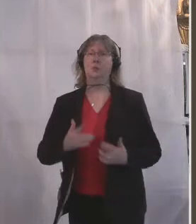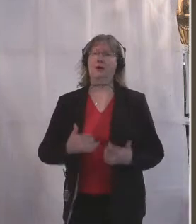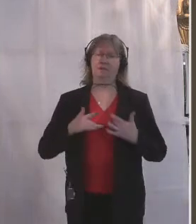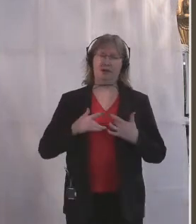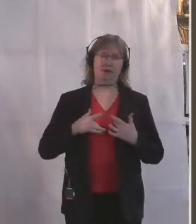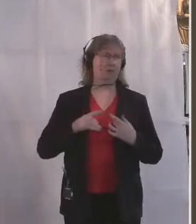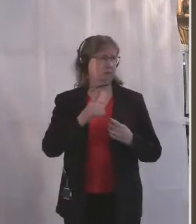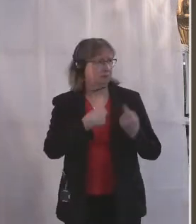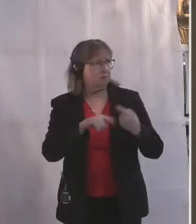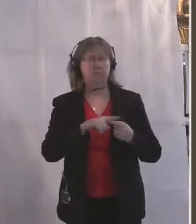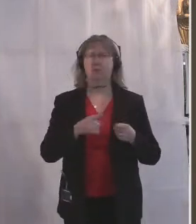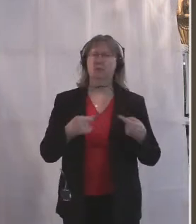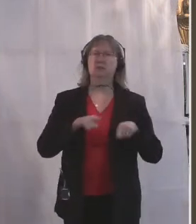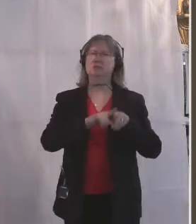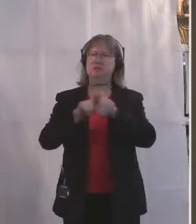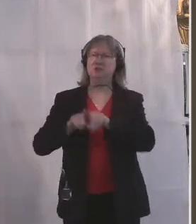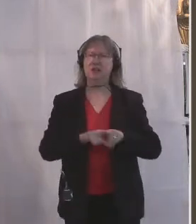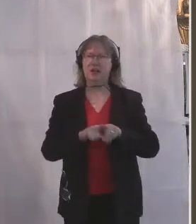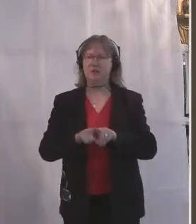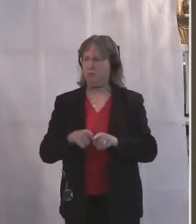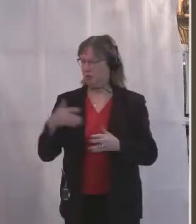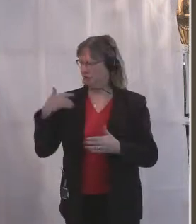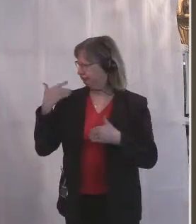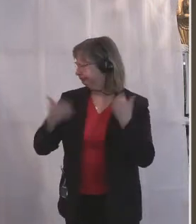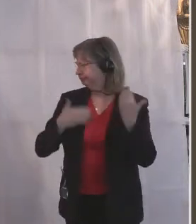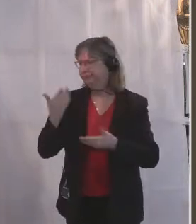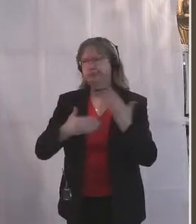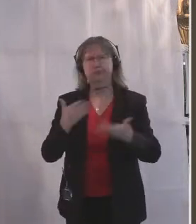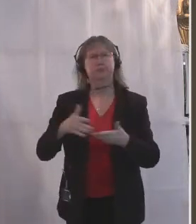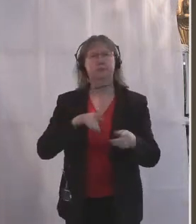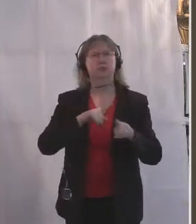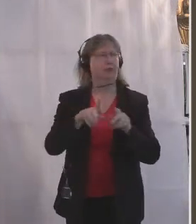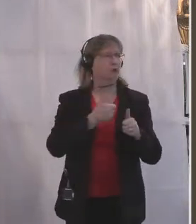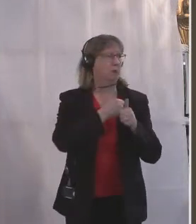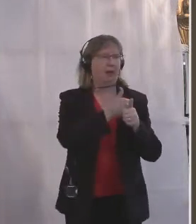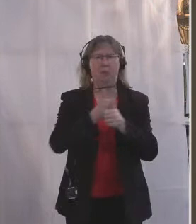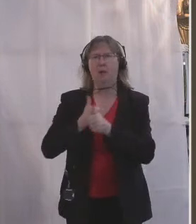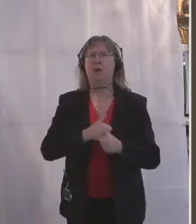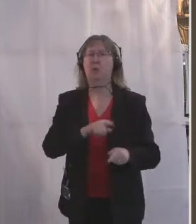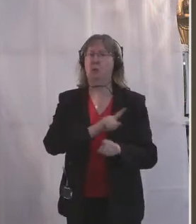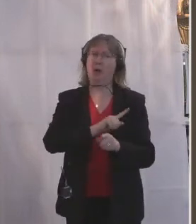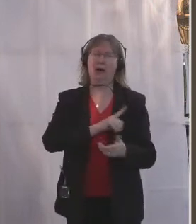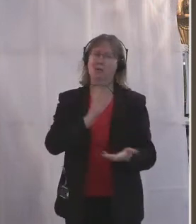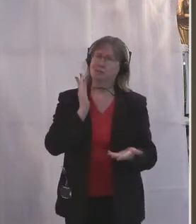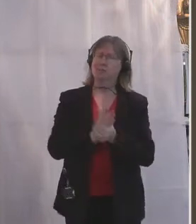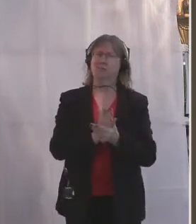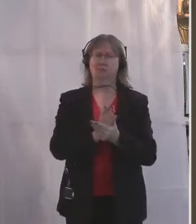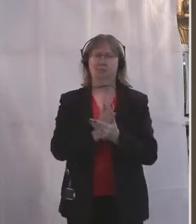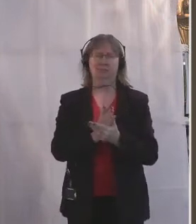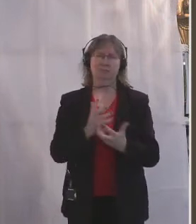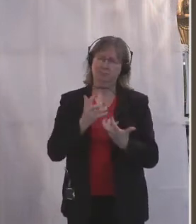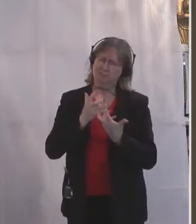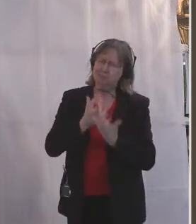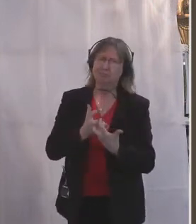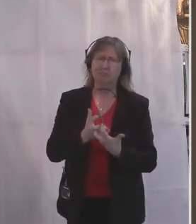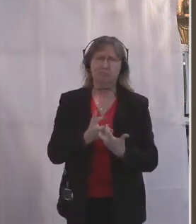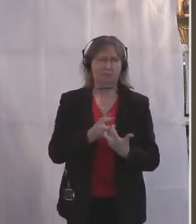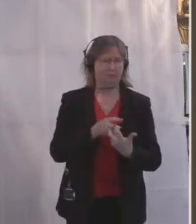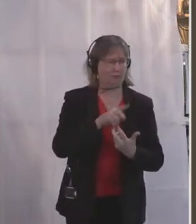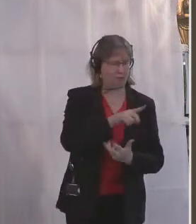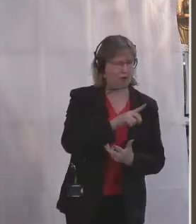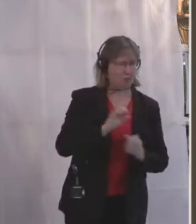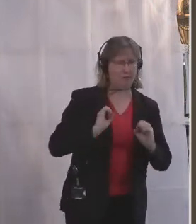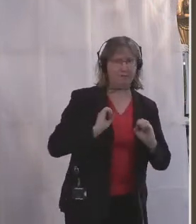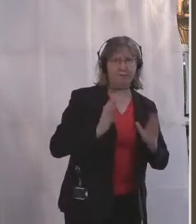we are trying to do our bit to help, because we believe there is a fundamental correlation between that